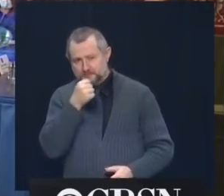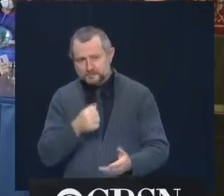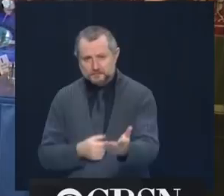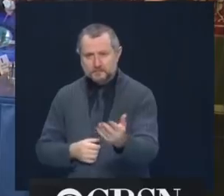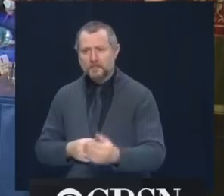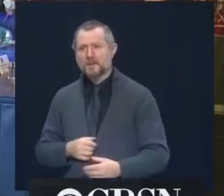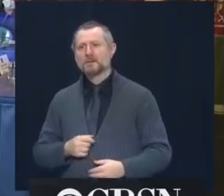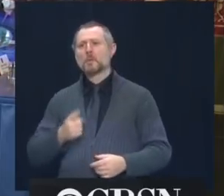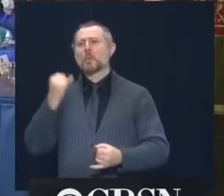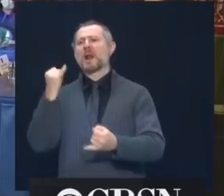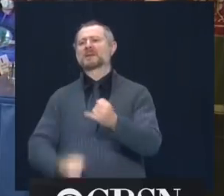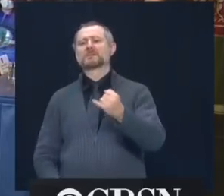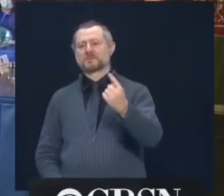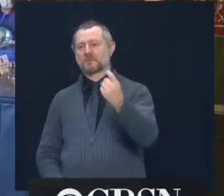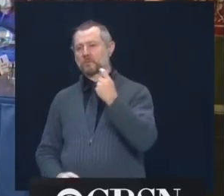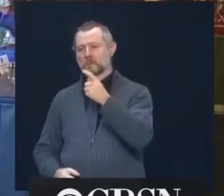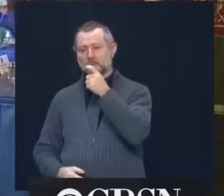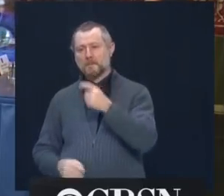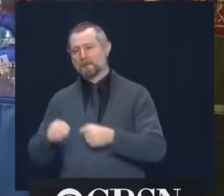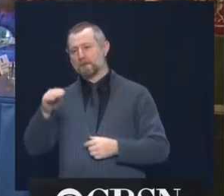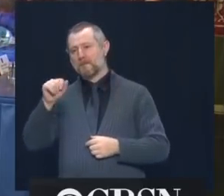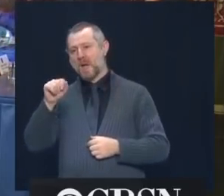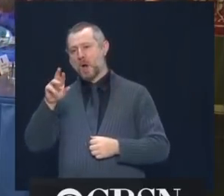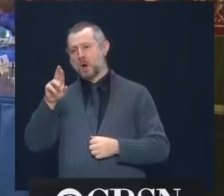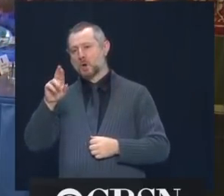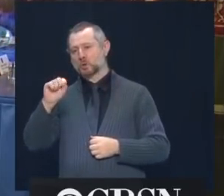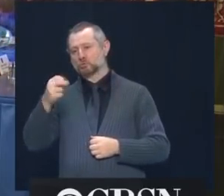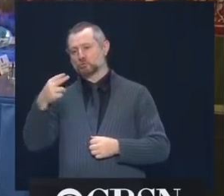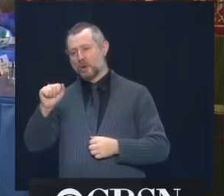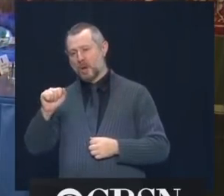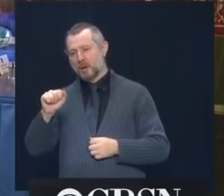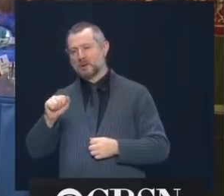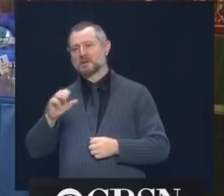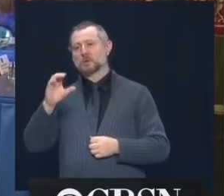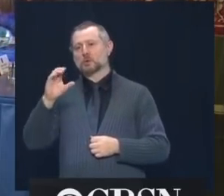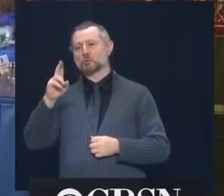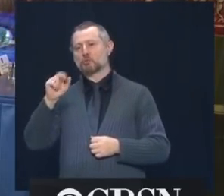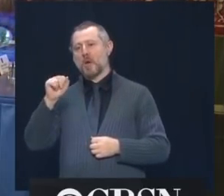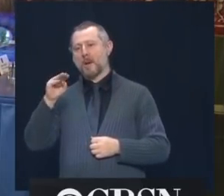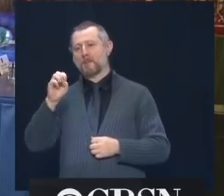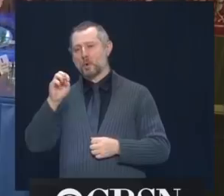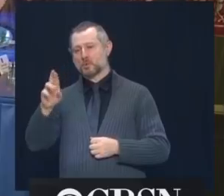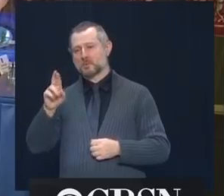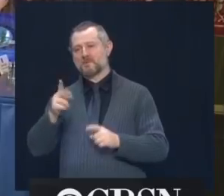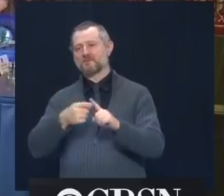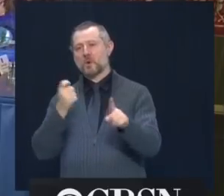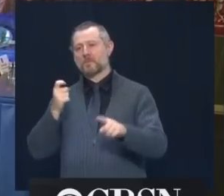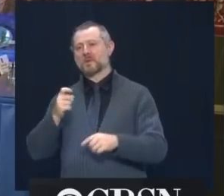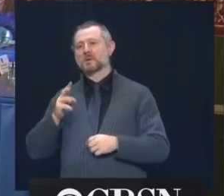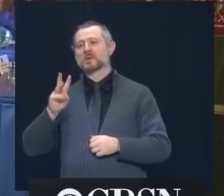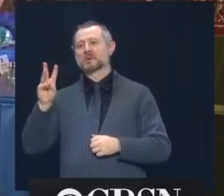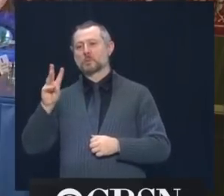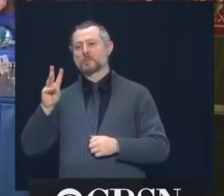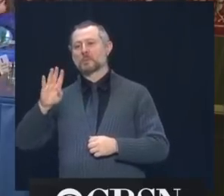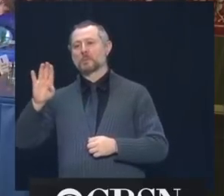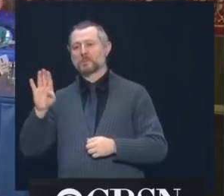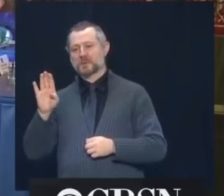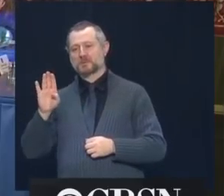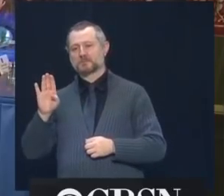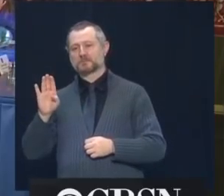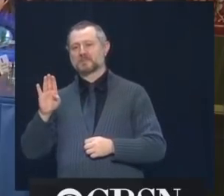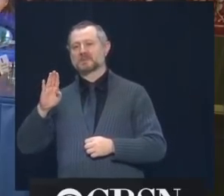Your last question comes from Marcia Kramer from WCBS TV. Marcia, your line is now open.